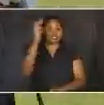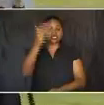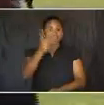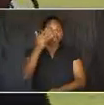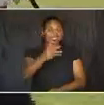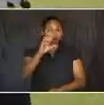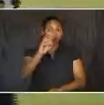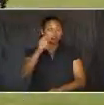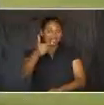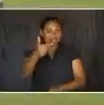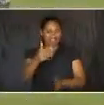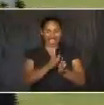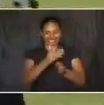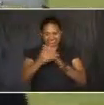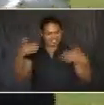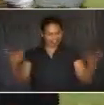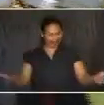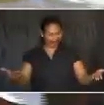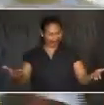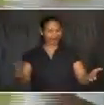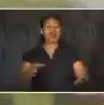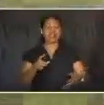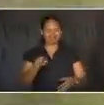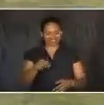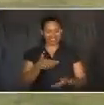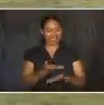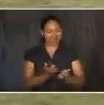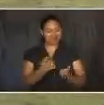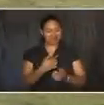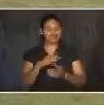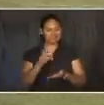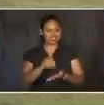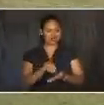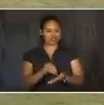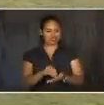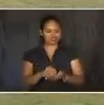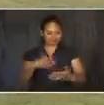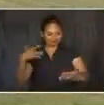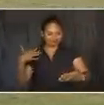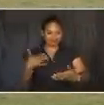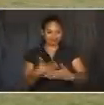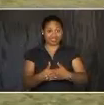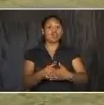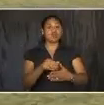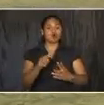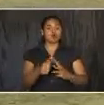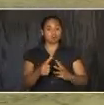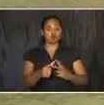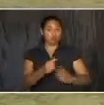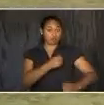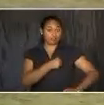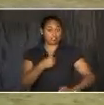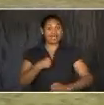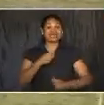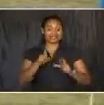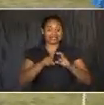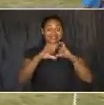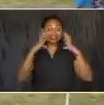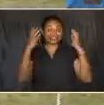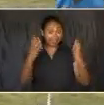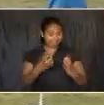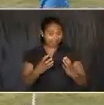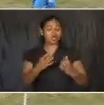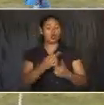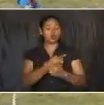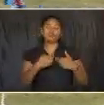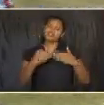mbaki donan rau kina na matambani ni matai balu na mangarabi kina na military tatu na nonda banua na bulo Disemba kana bawa bina ko